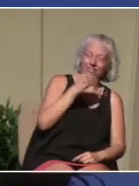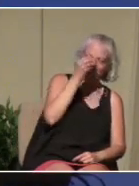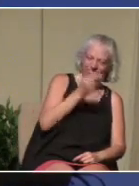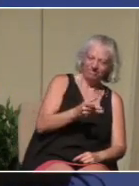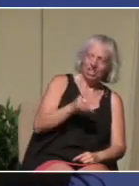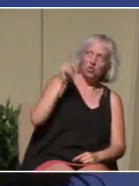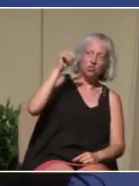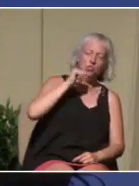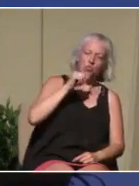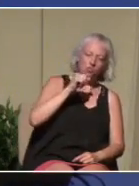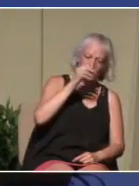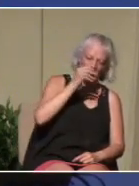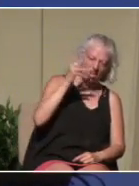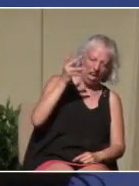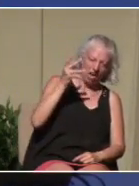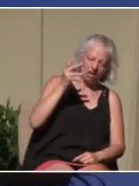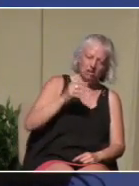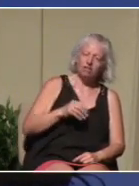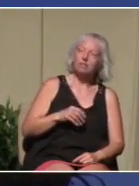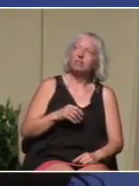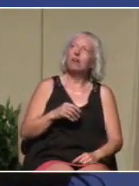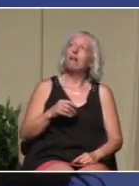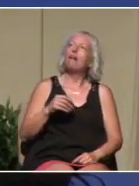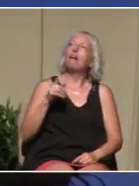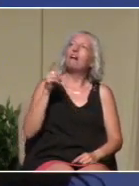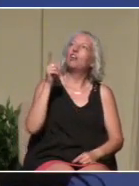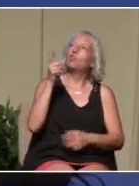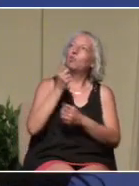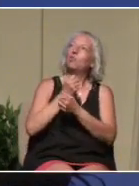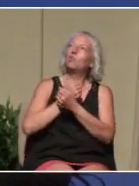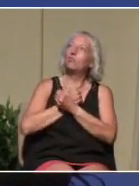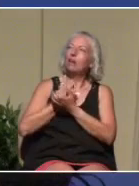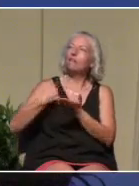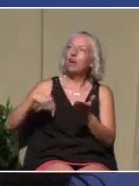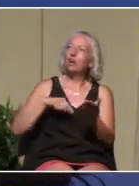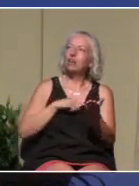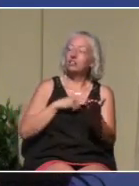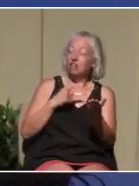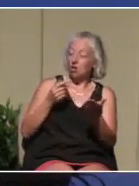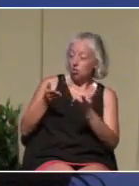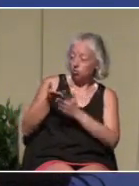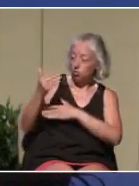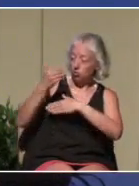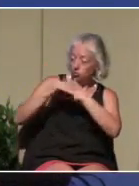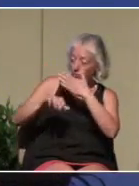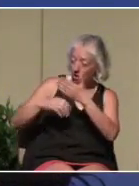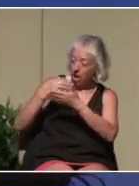I pray that in this Lord's Supper, we can just become reacquainted with the tenderness of your love for us,